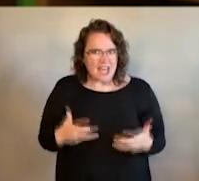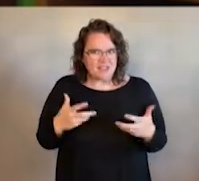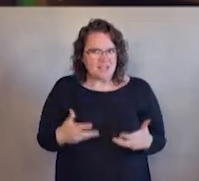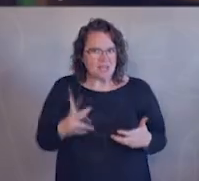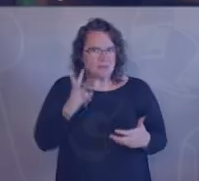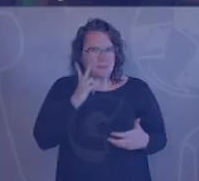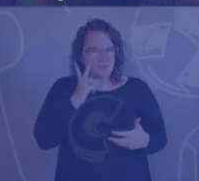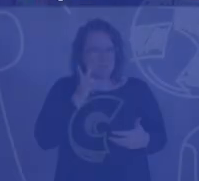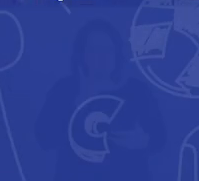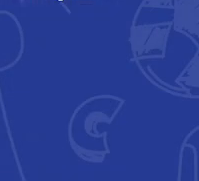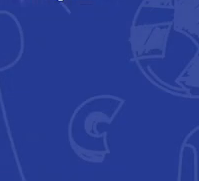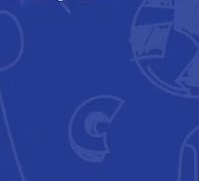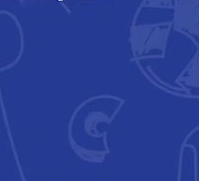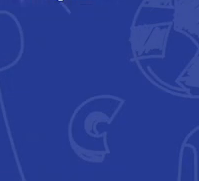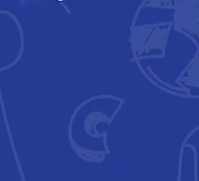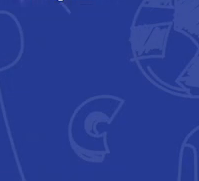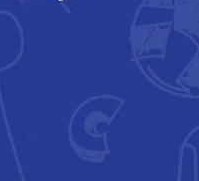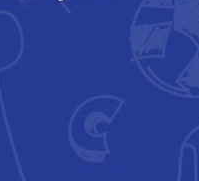is.